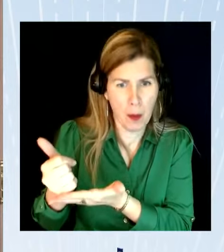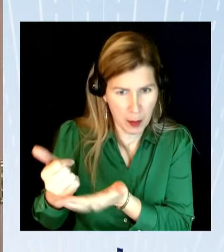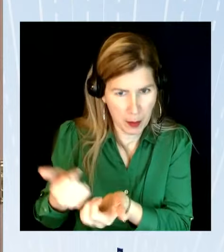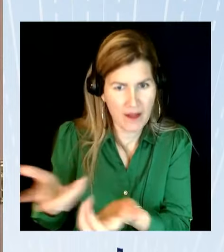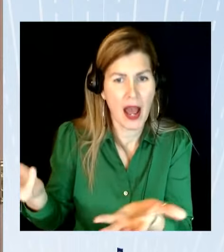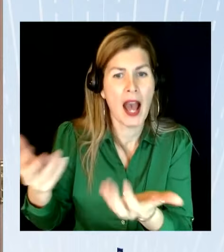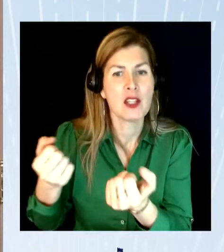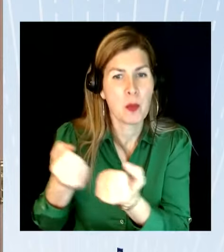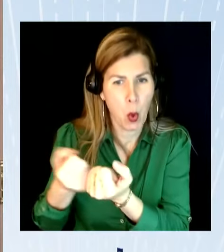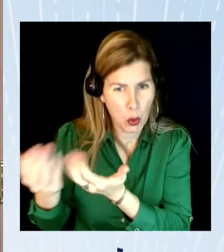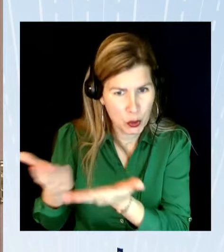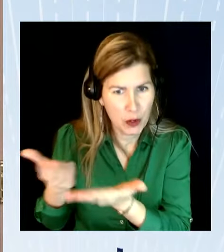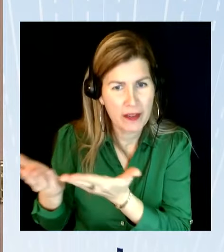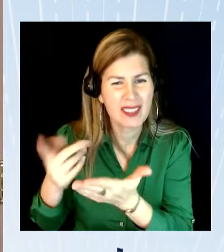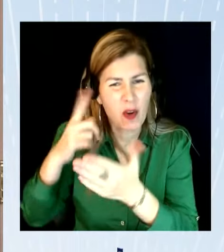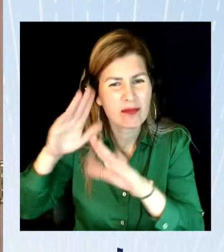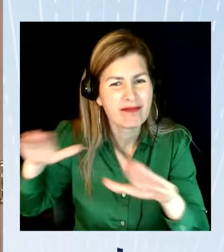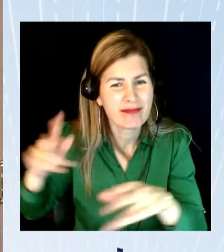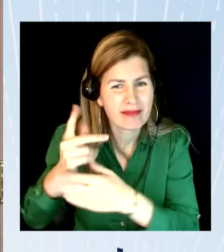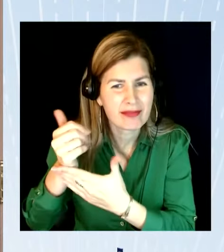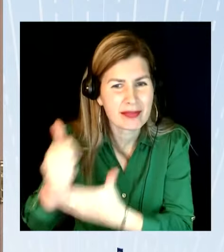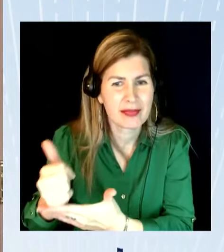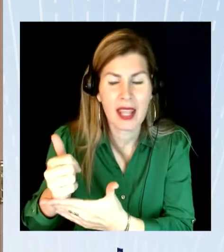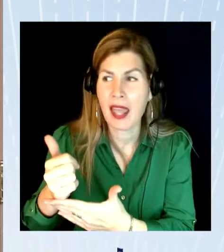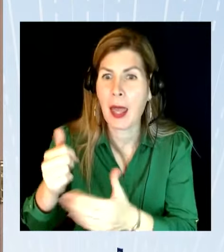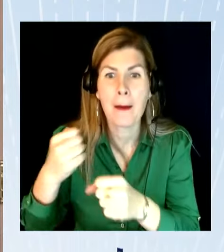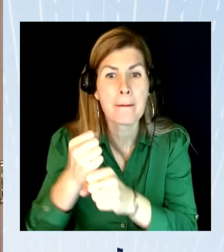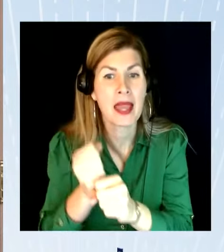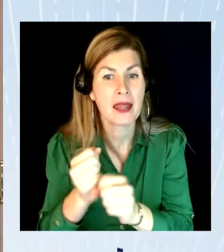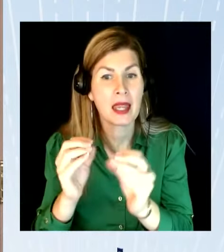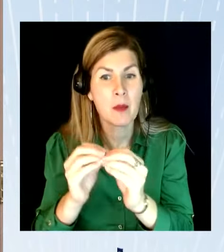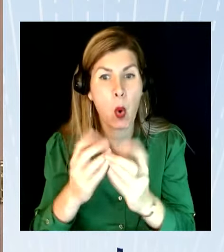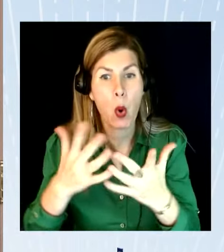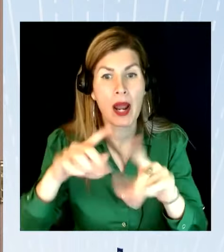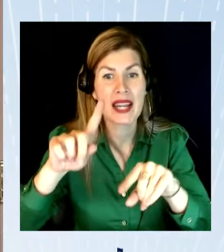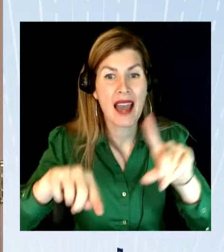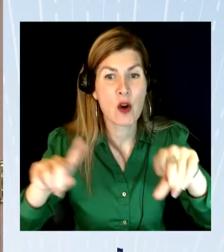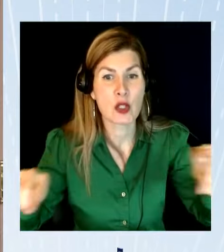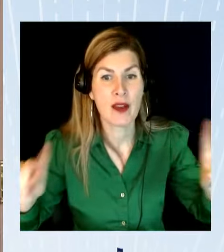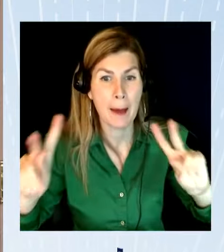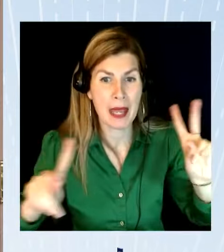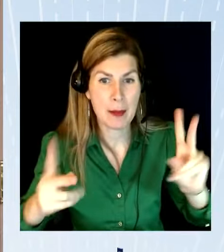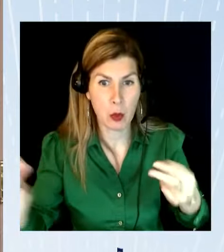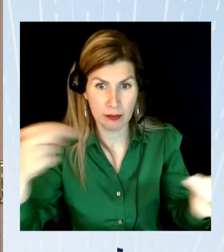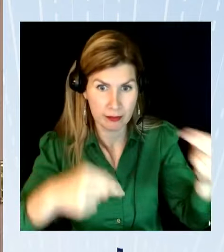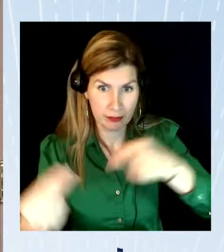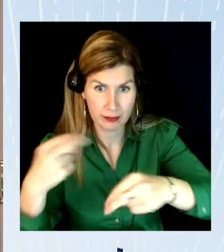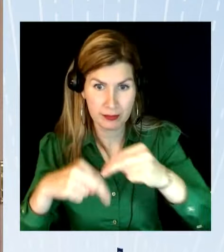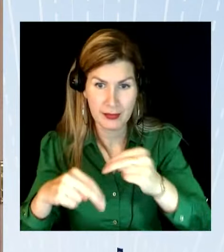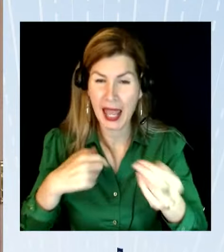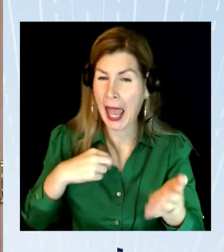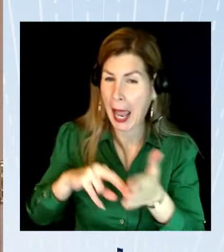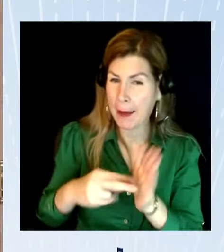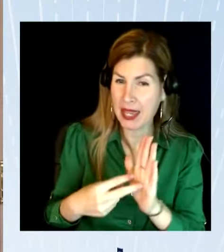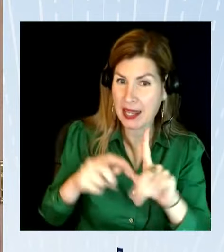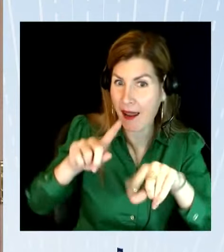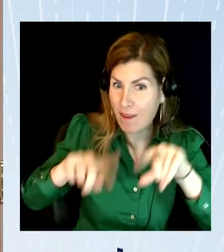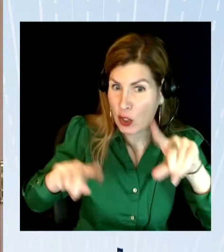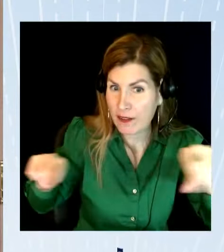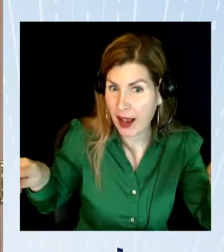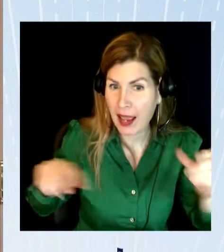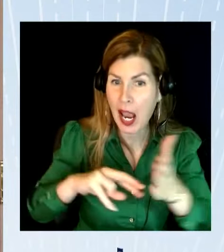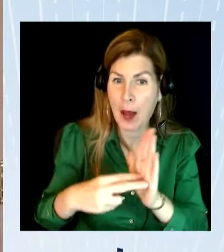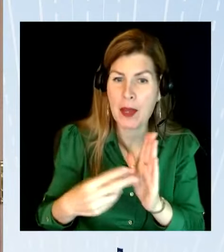a proven strategy for diversifying the trades. And when I talk diversifying, I'm really speaking directly to bringing more